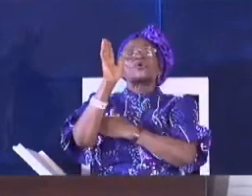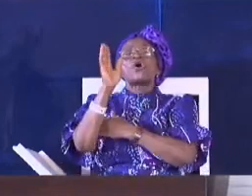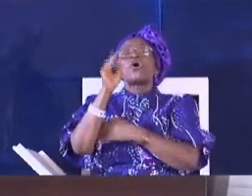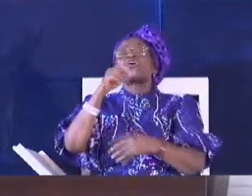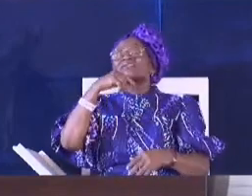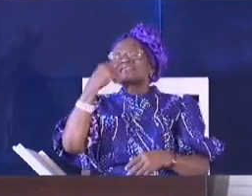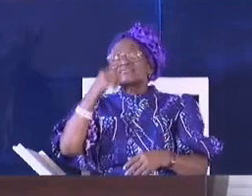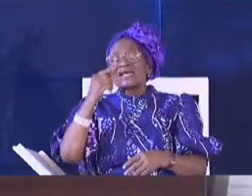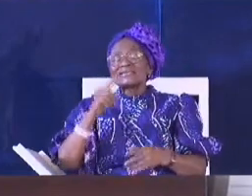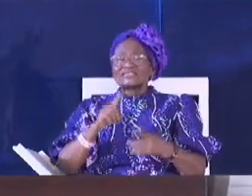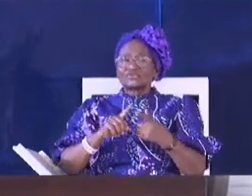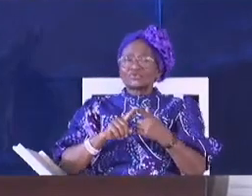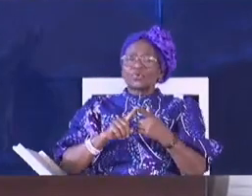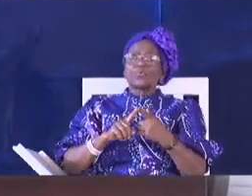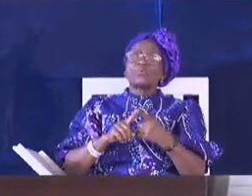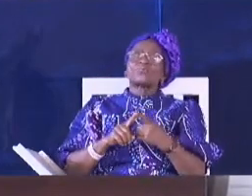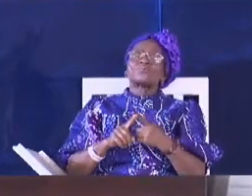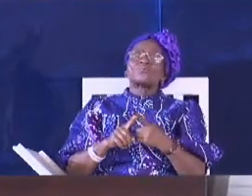to